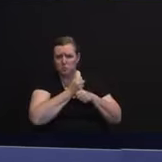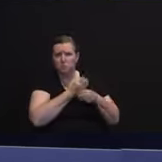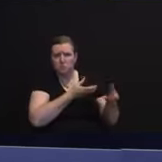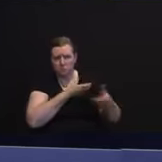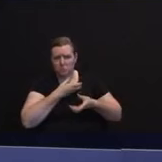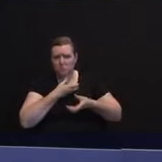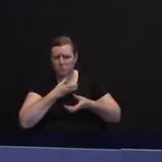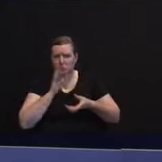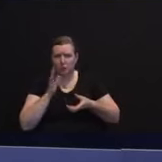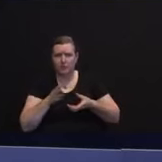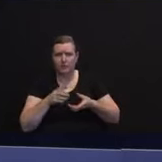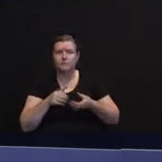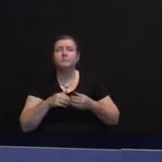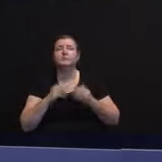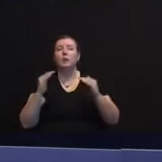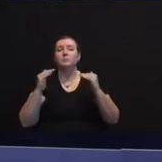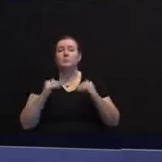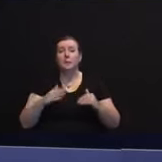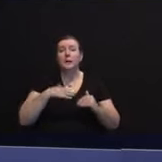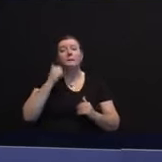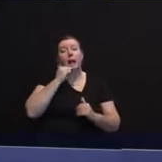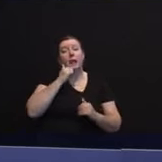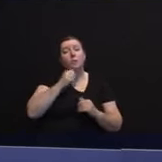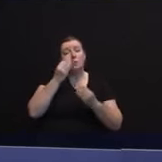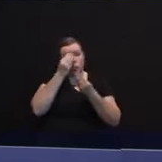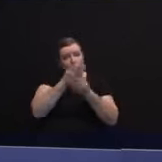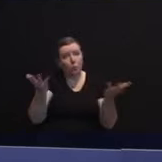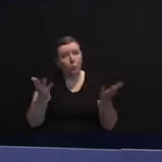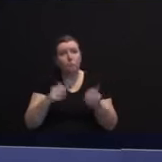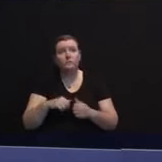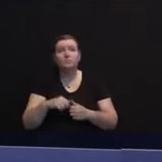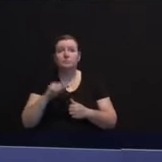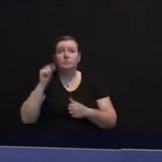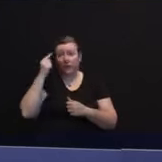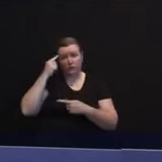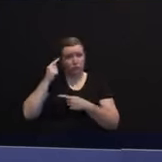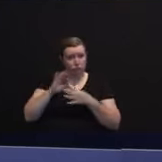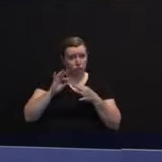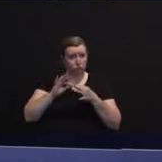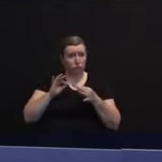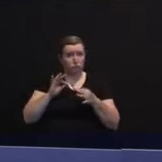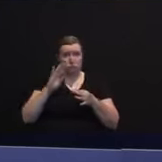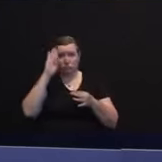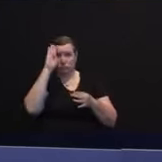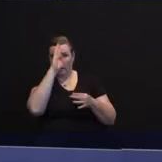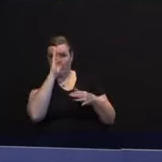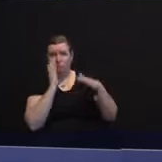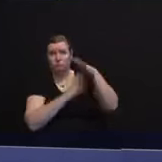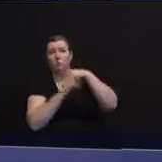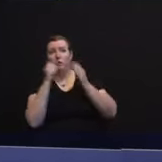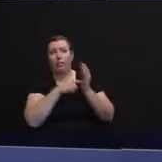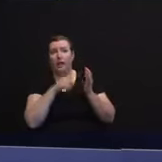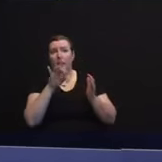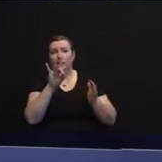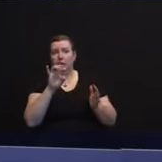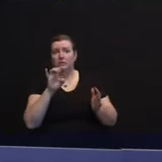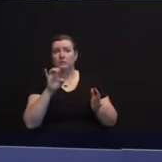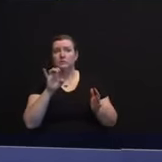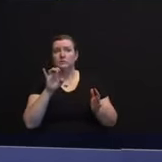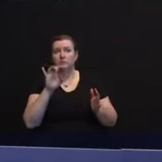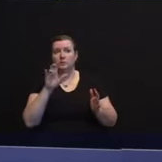Moving on to my daily report, as the governor shared, our hospitals are at 1,827